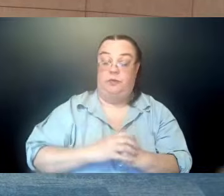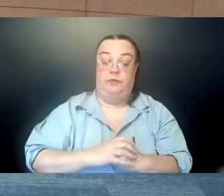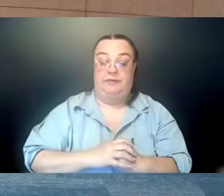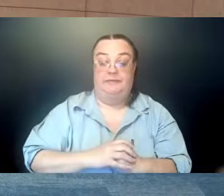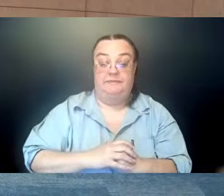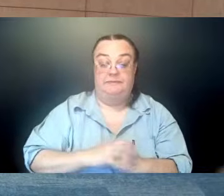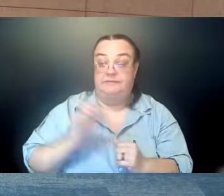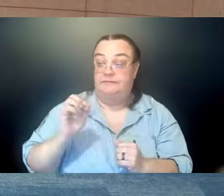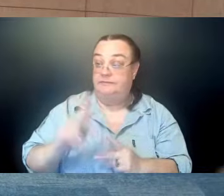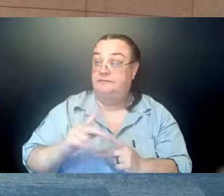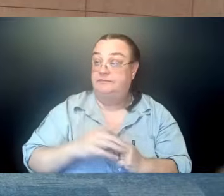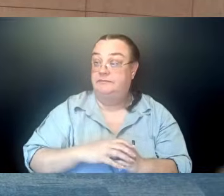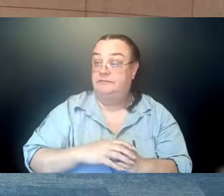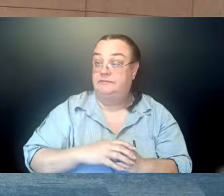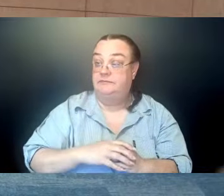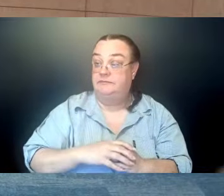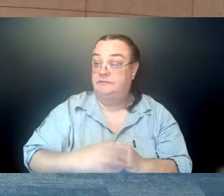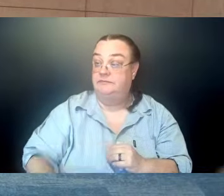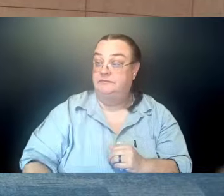Okay, Point of clarification.